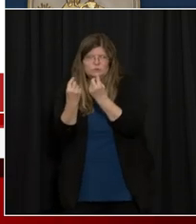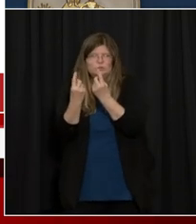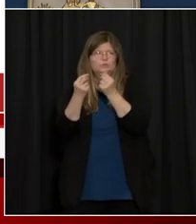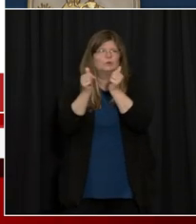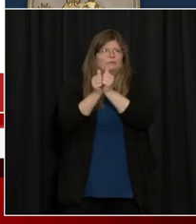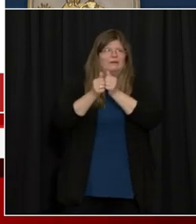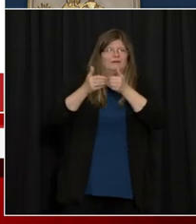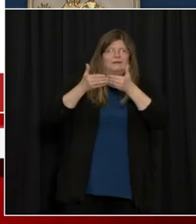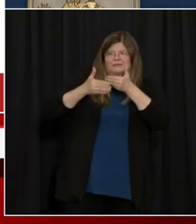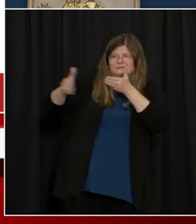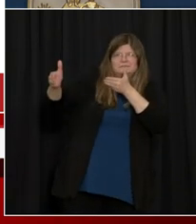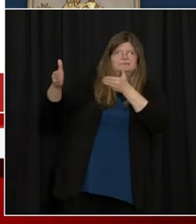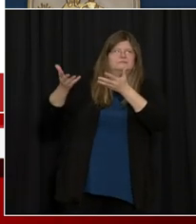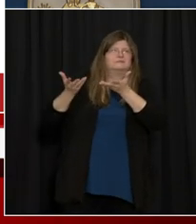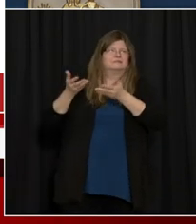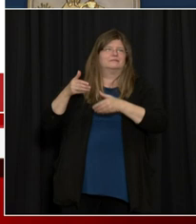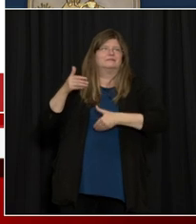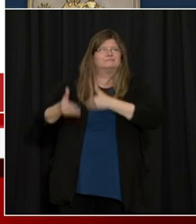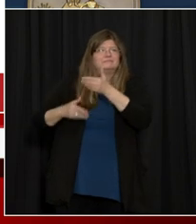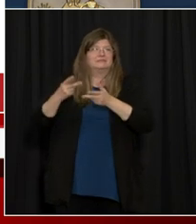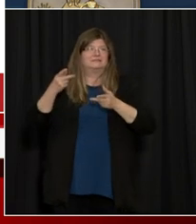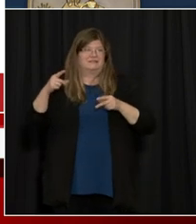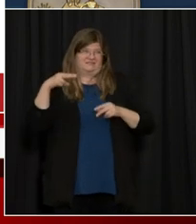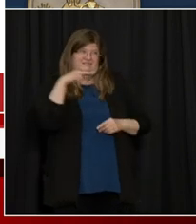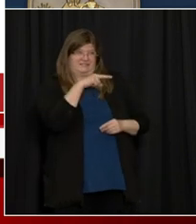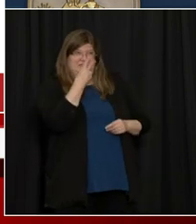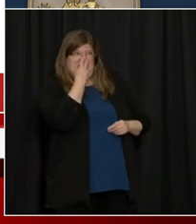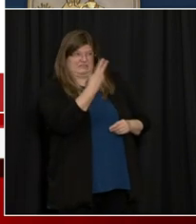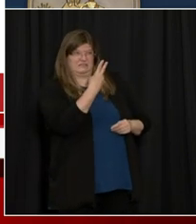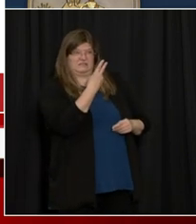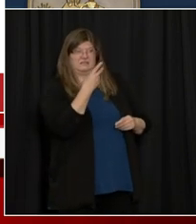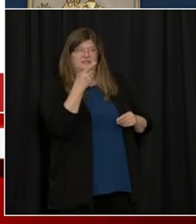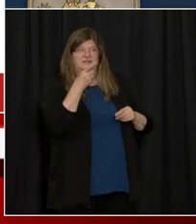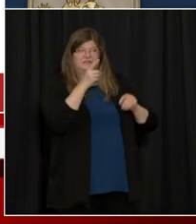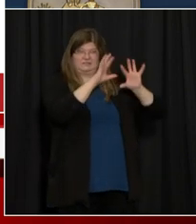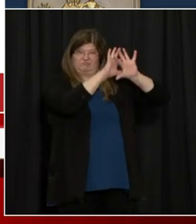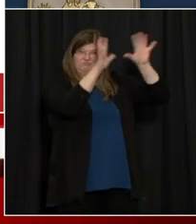those items you see on the pallet to my